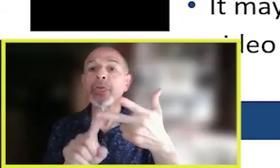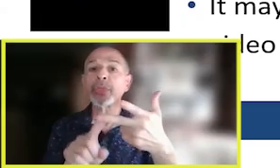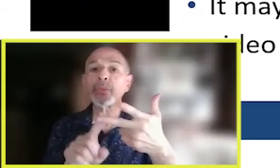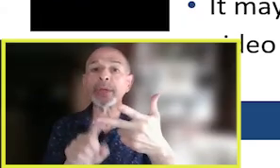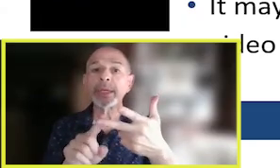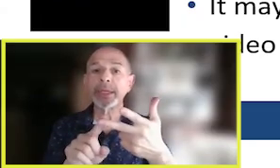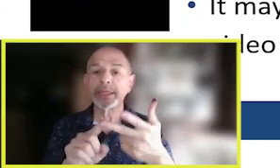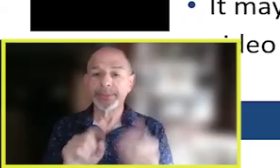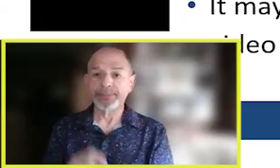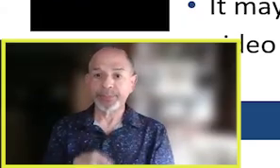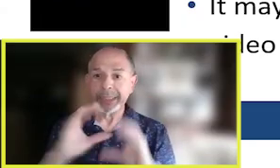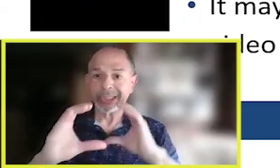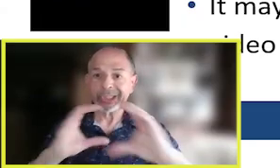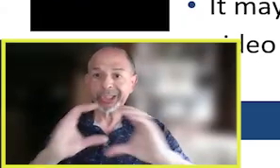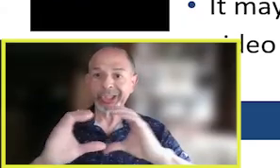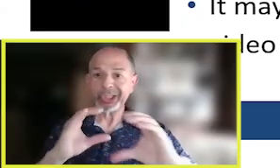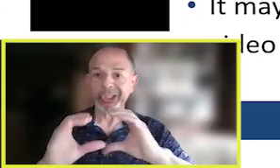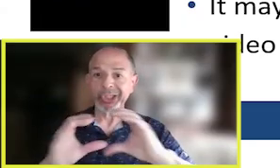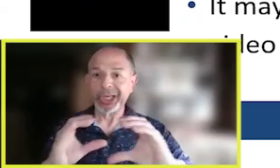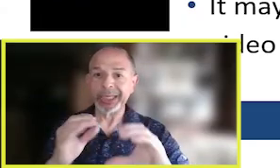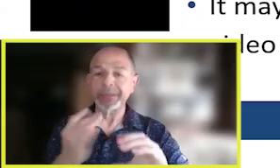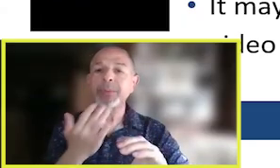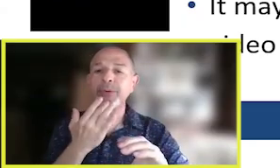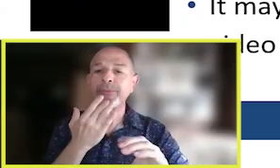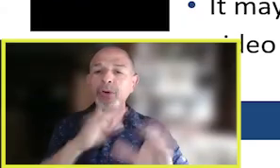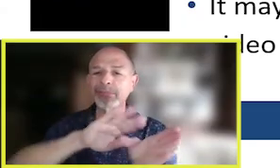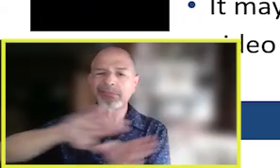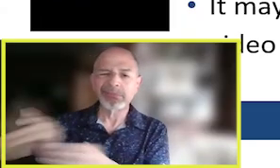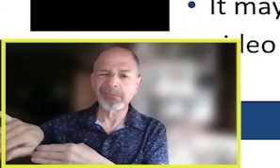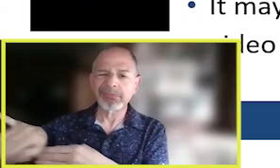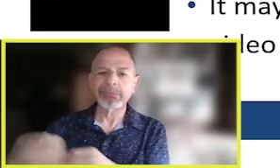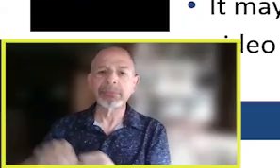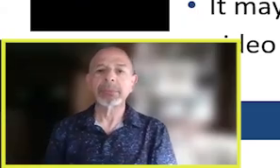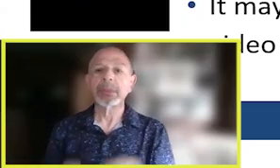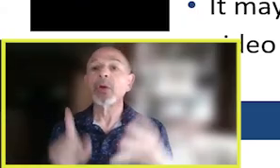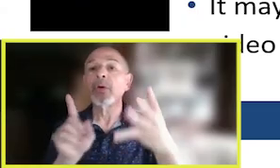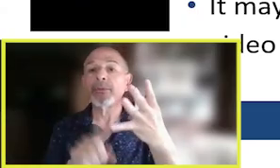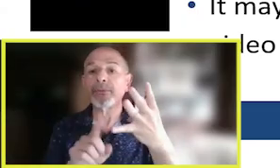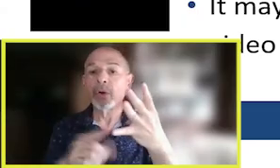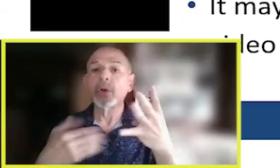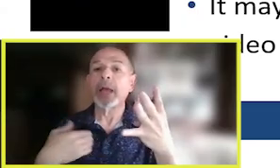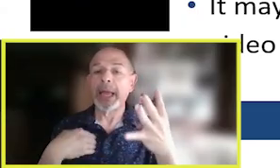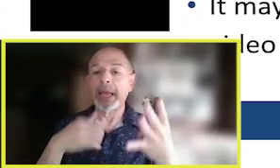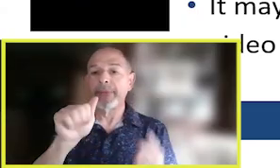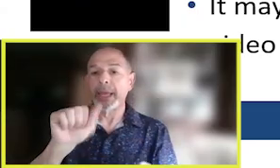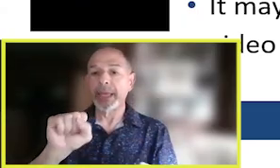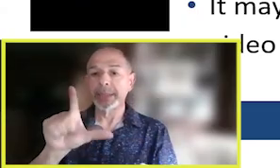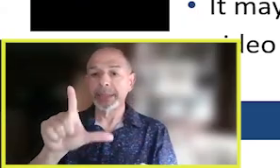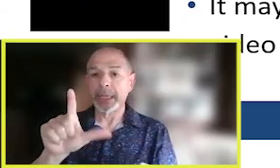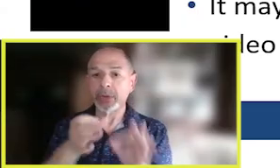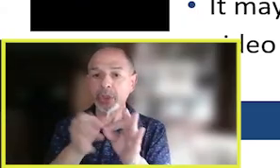so try not to use it. Tip number 4, we have an ASL interpreter that is present at this